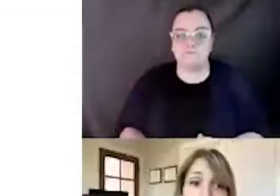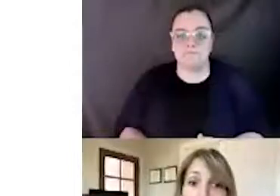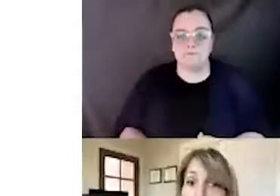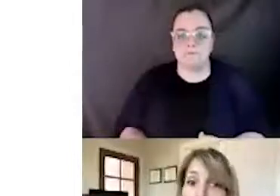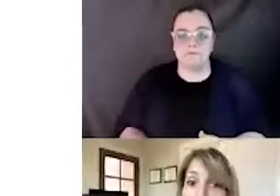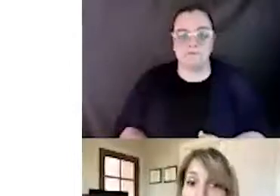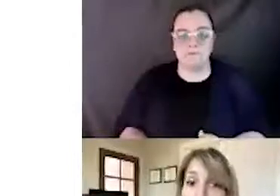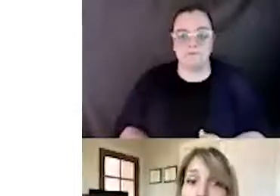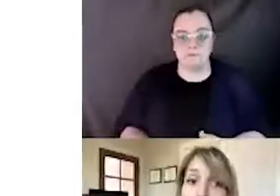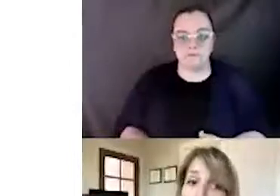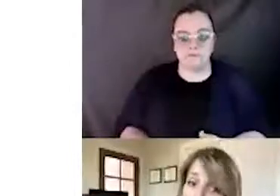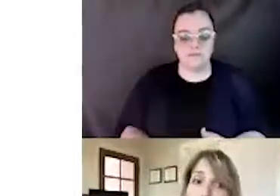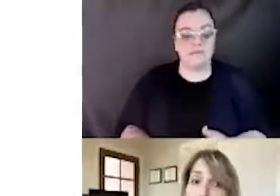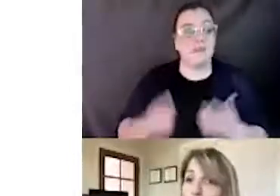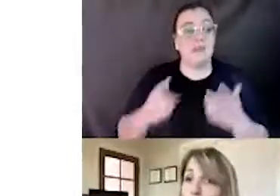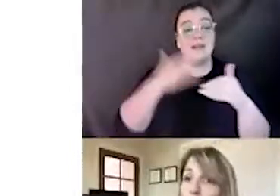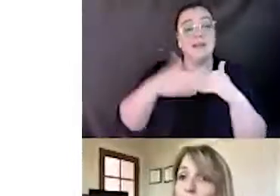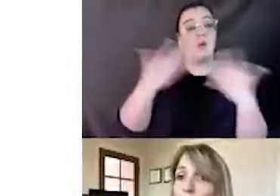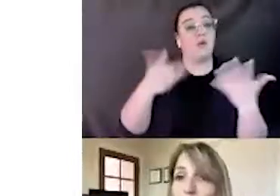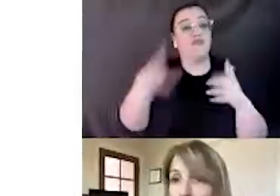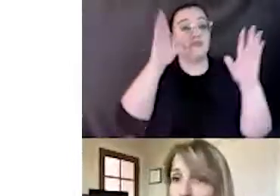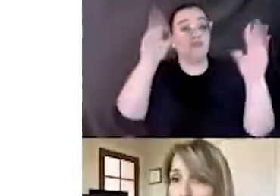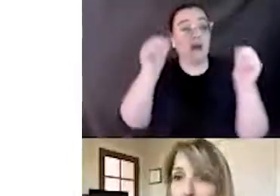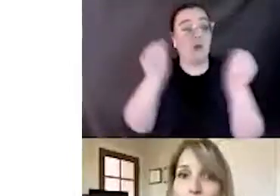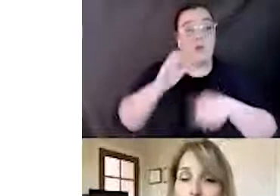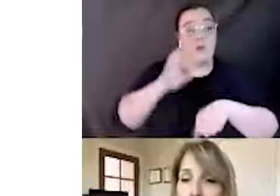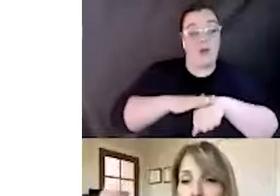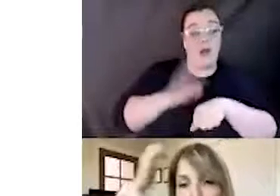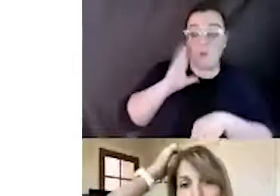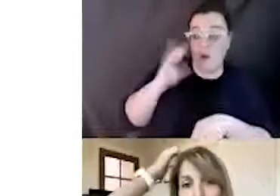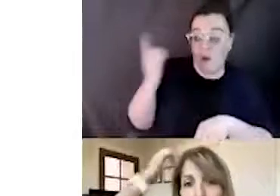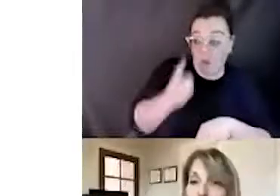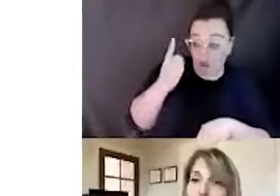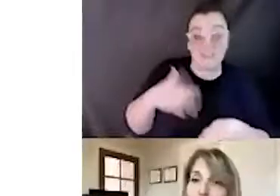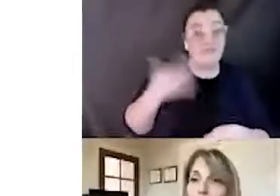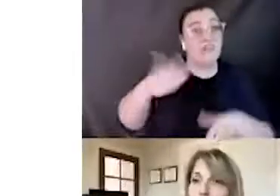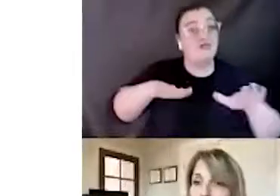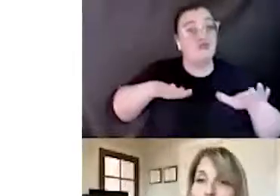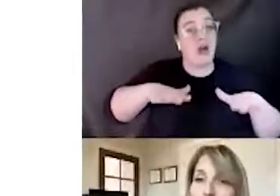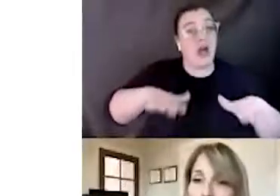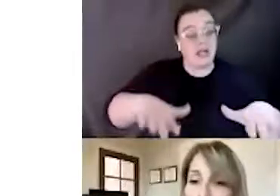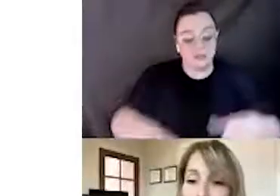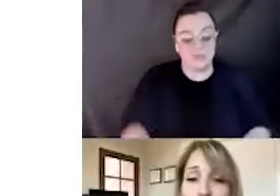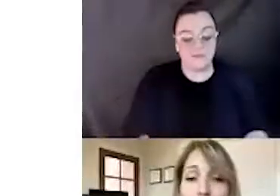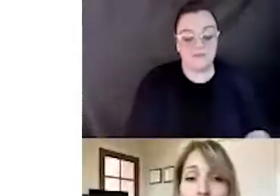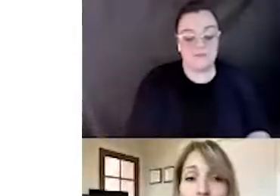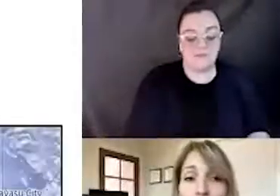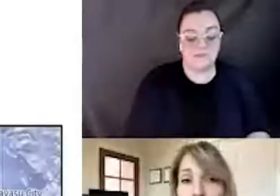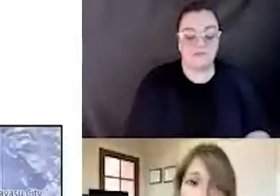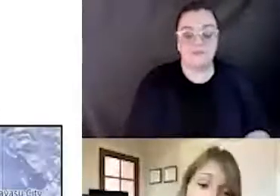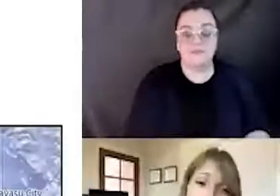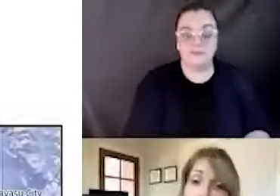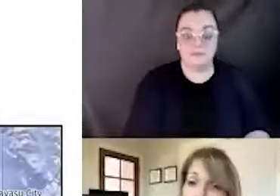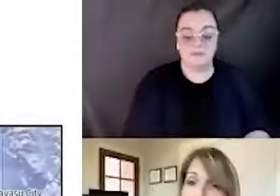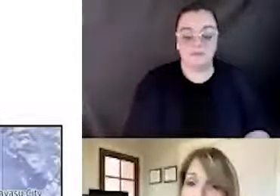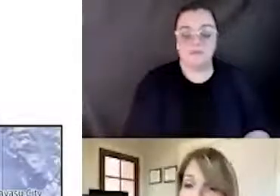Next, what can people expect in terms of warnings? So will they always feel shaking? So this kind of builds along that question of, if I get a warning, am I going to feel shaking? And